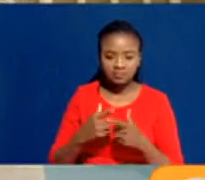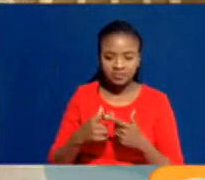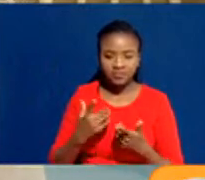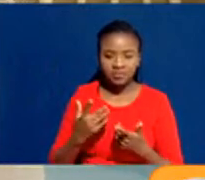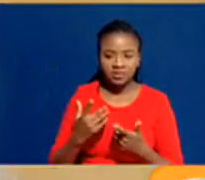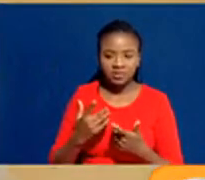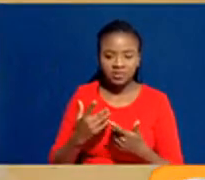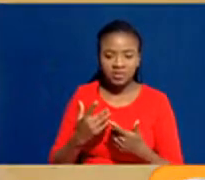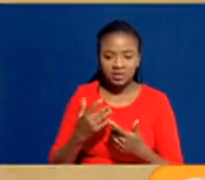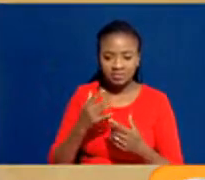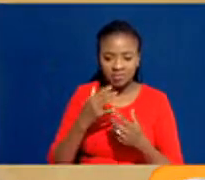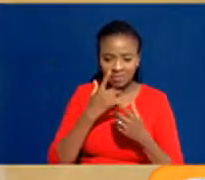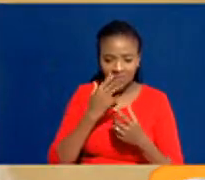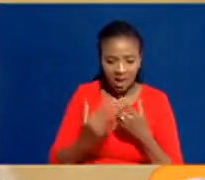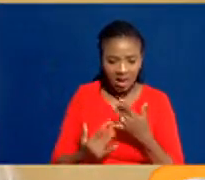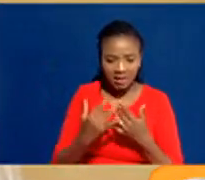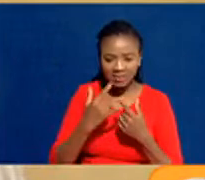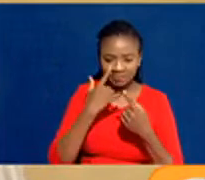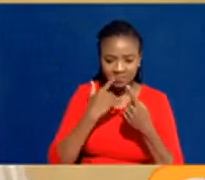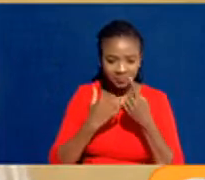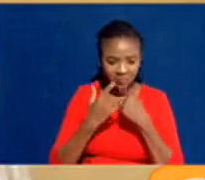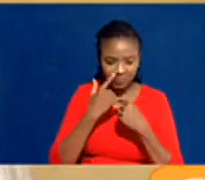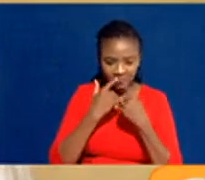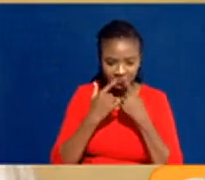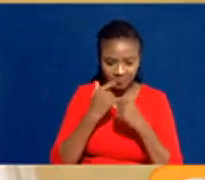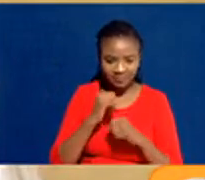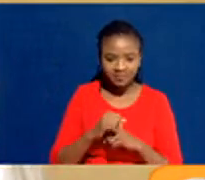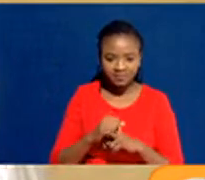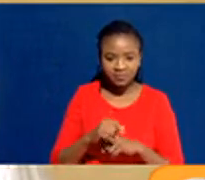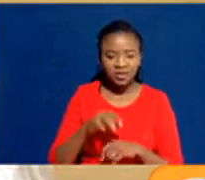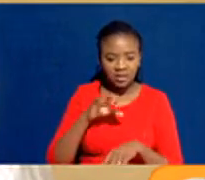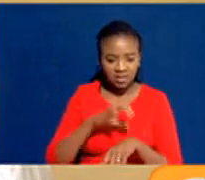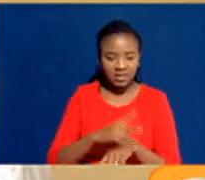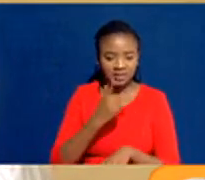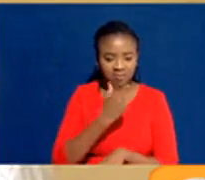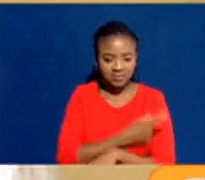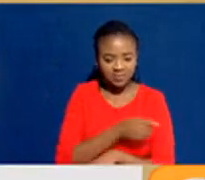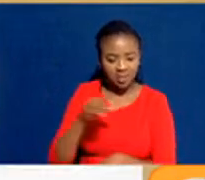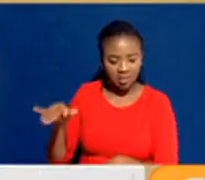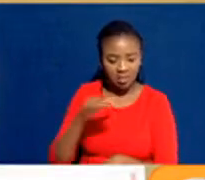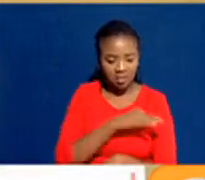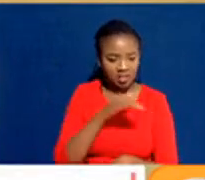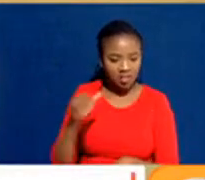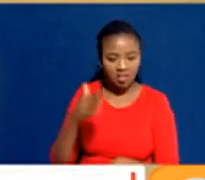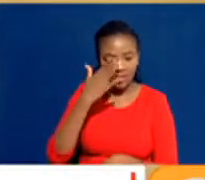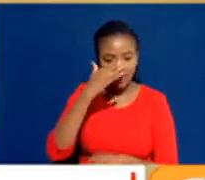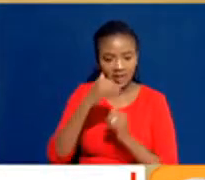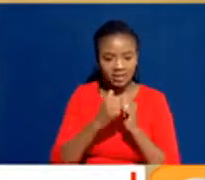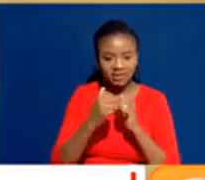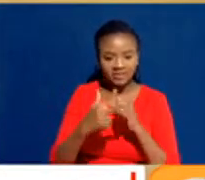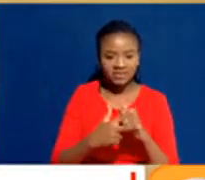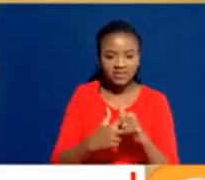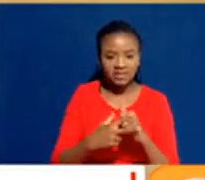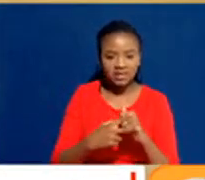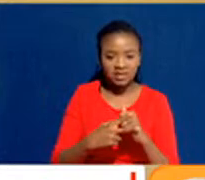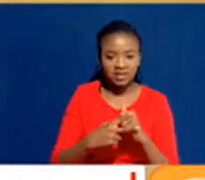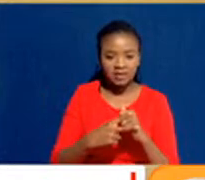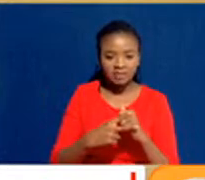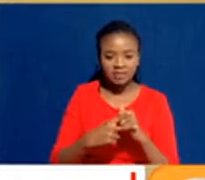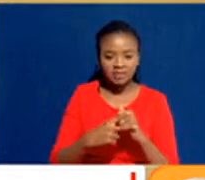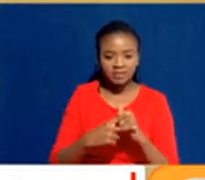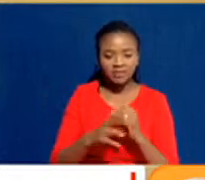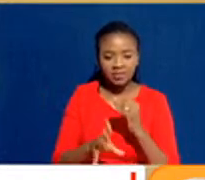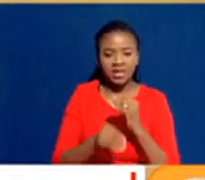kwa mapua. Anadungwa sindano mbili kila siku kwa siku 17. Anadungwa sindano ya sodium